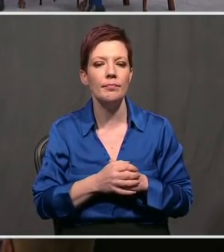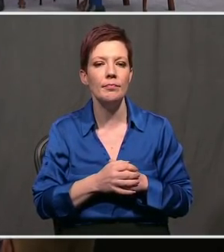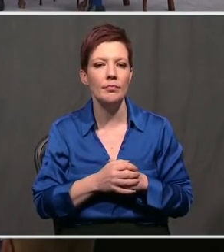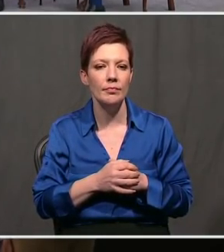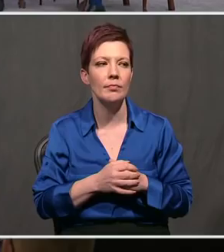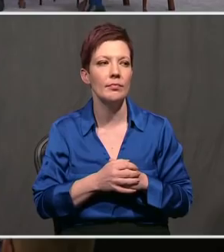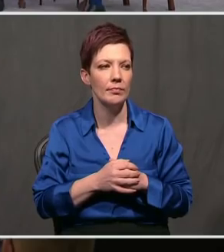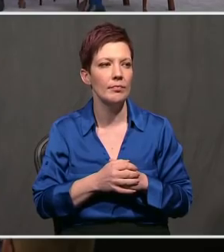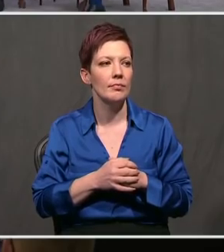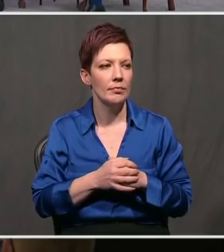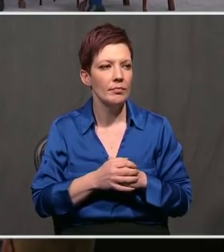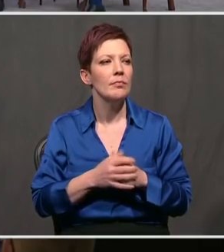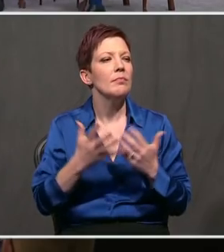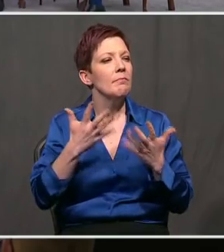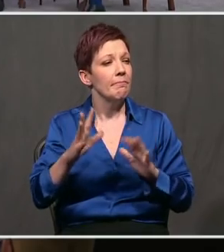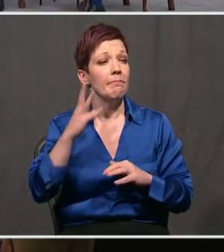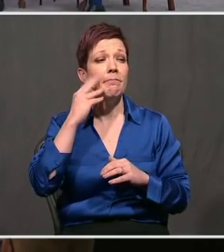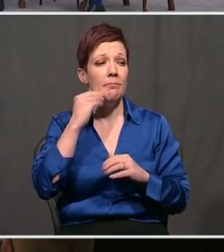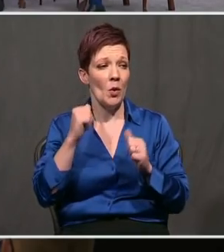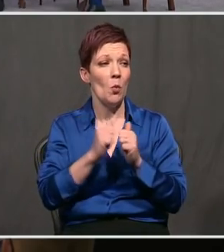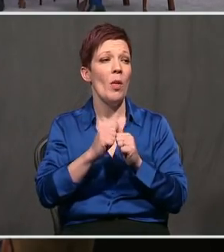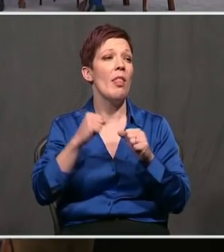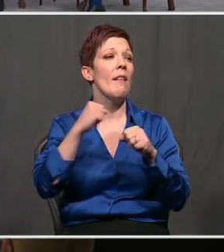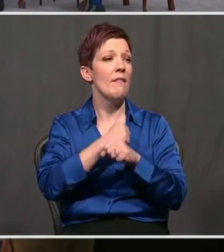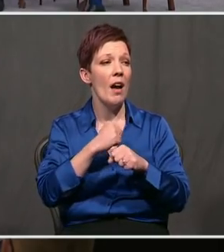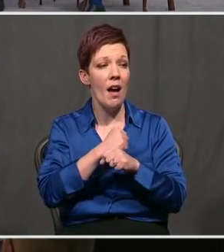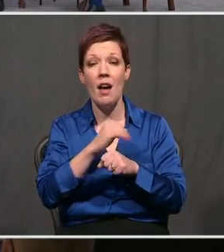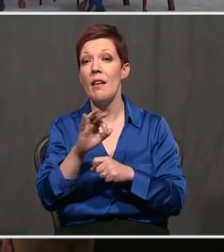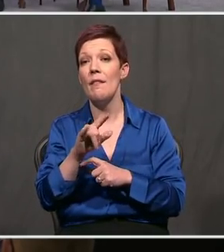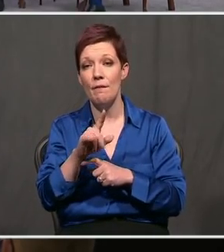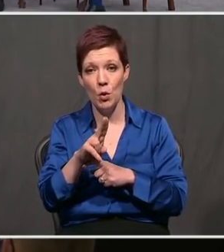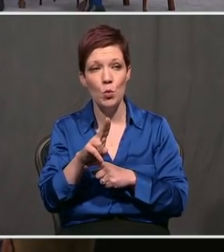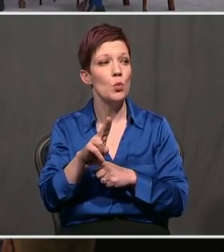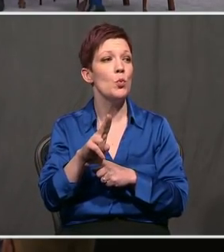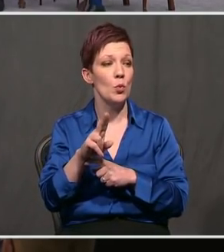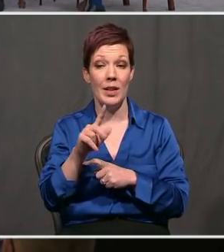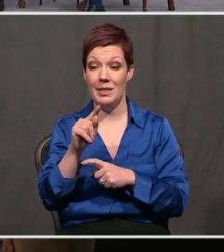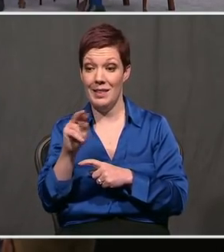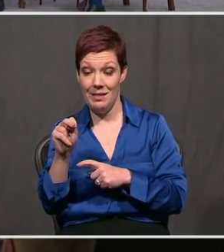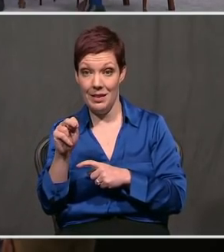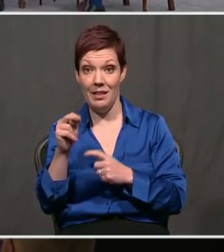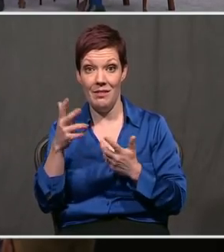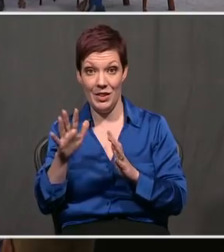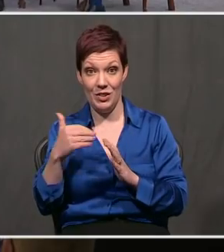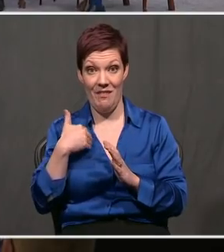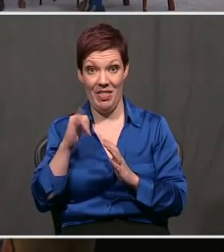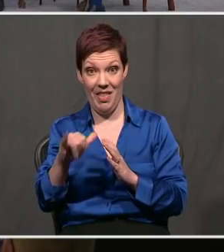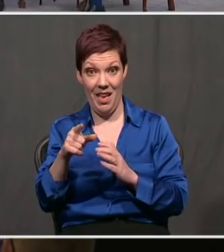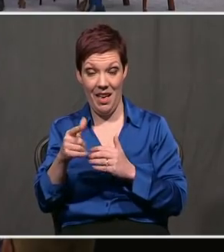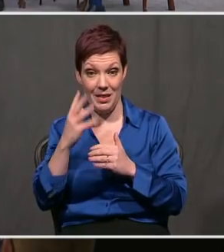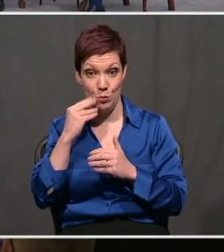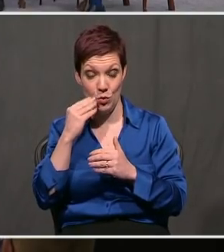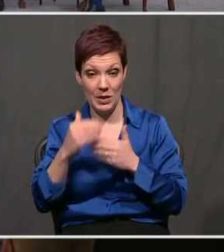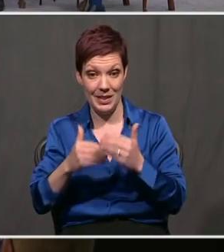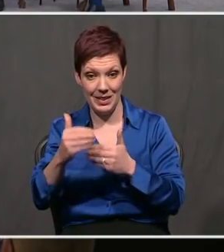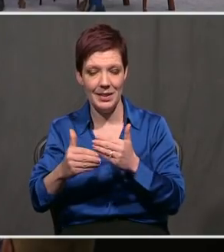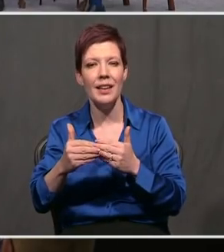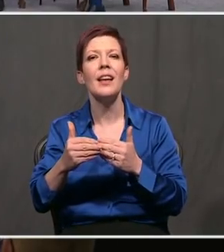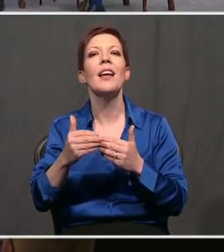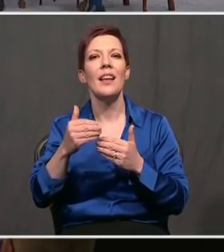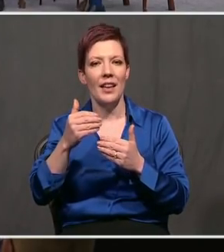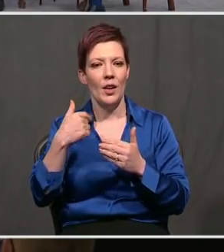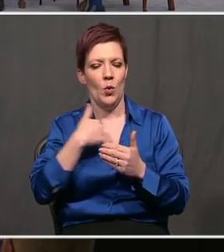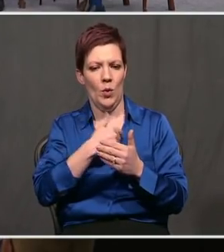in the logistics of this, in the communications of how it is that we get it out to folks. So we've taken